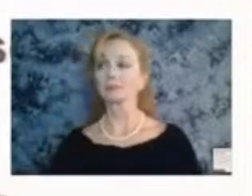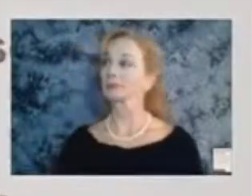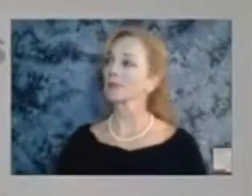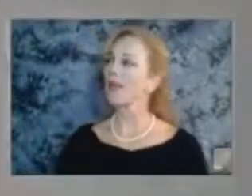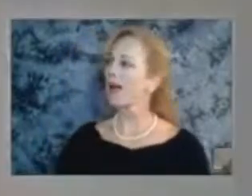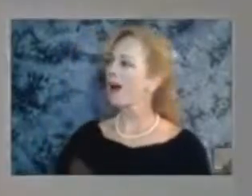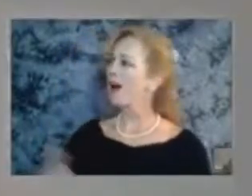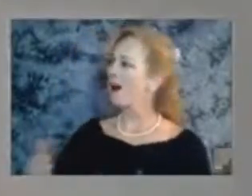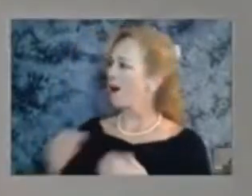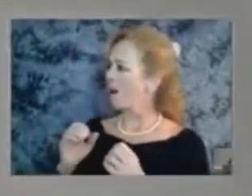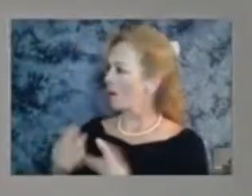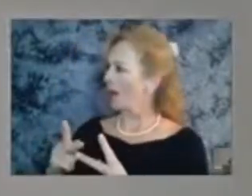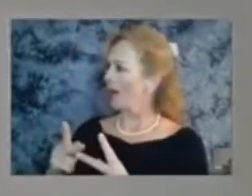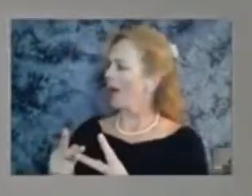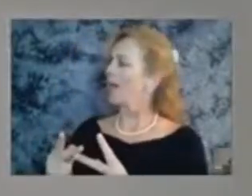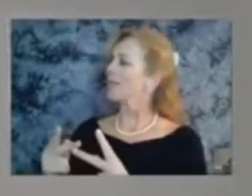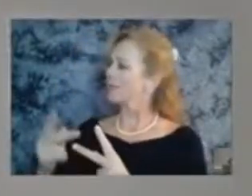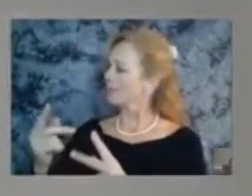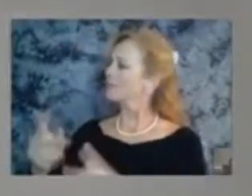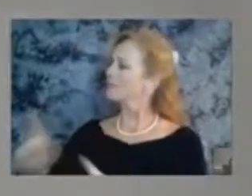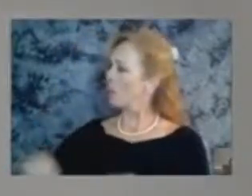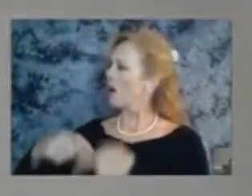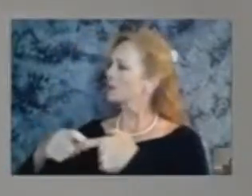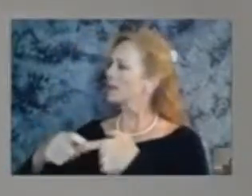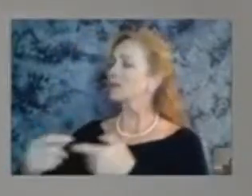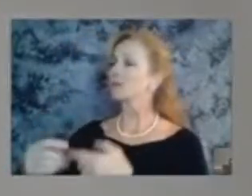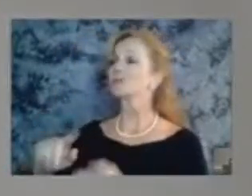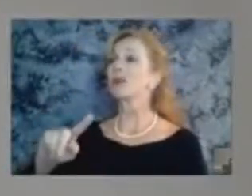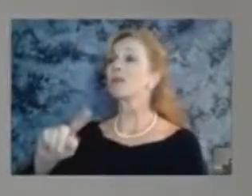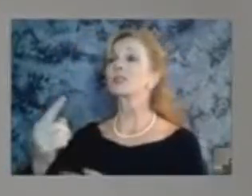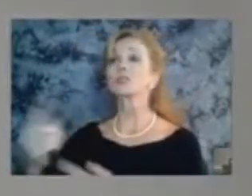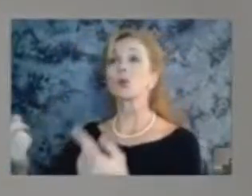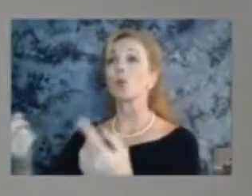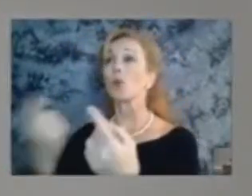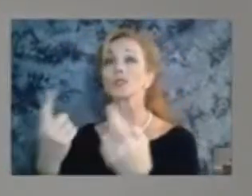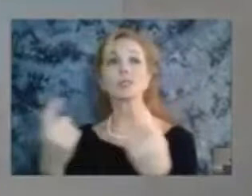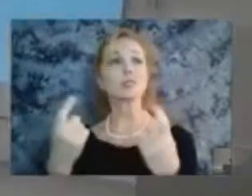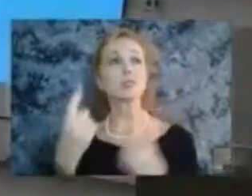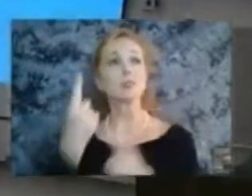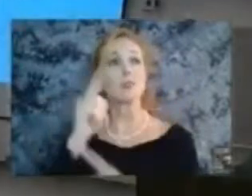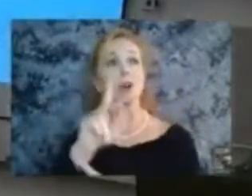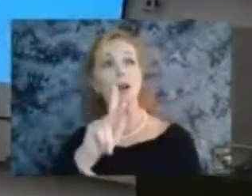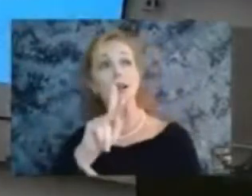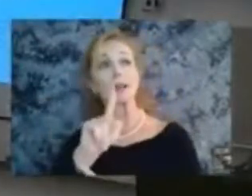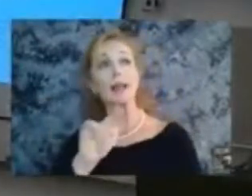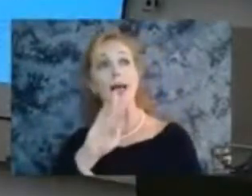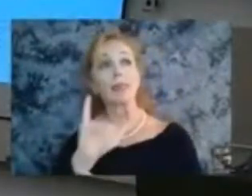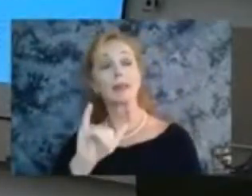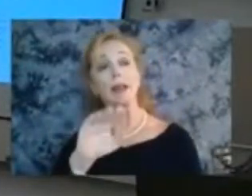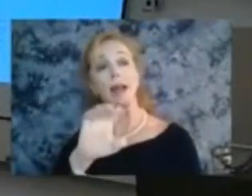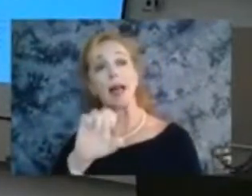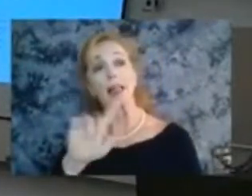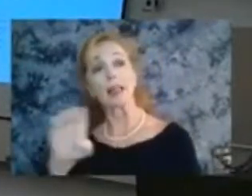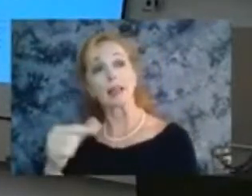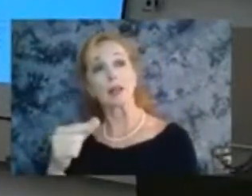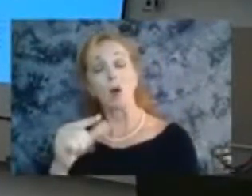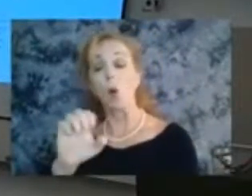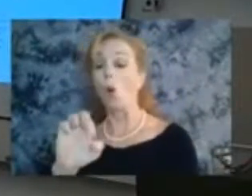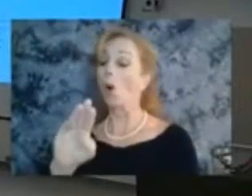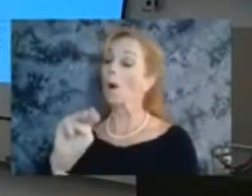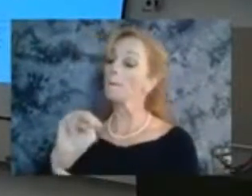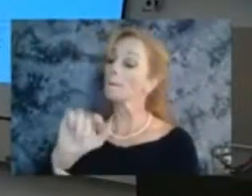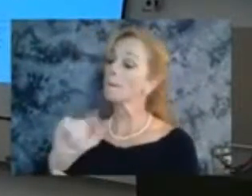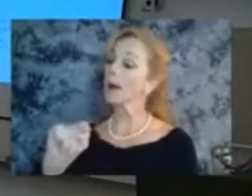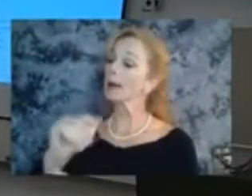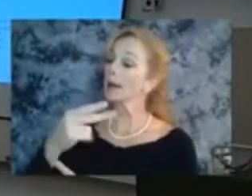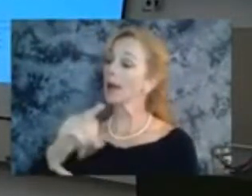batch of questions now, for any questions for Kathy Elling or Matt Hayes. Colleagues, just the